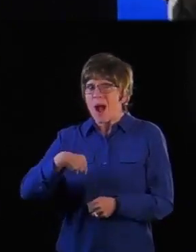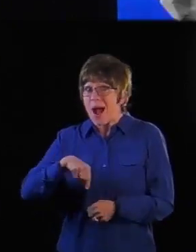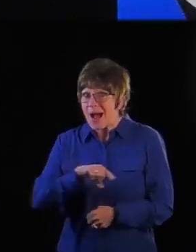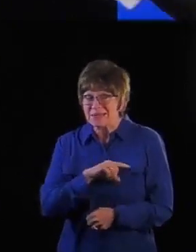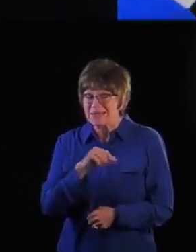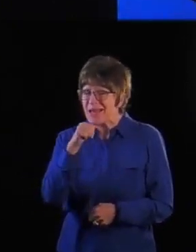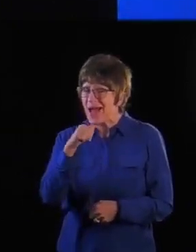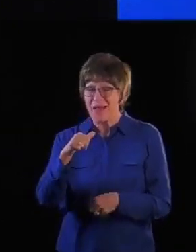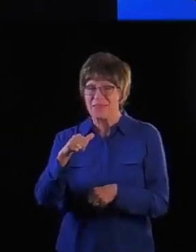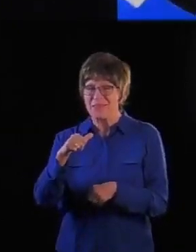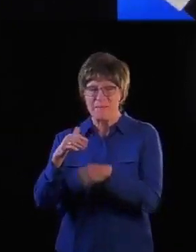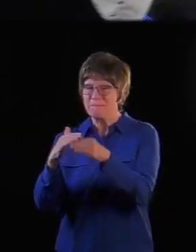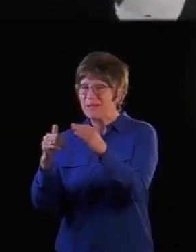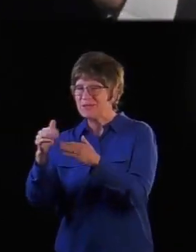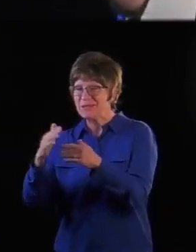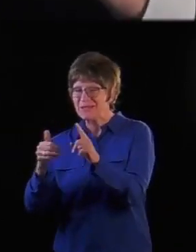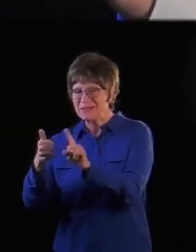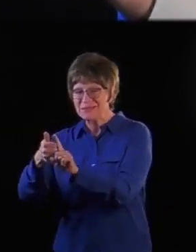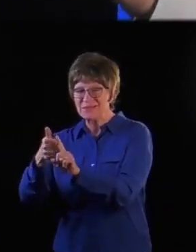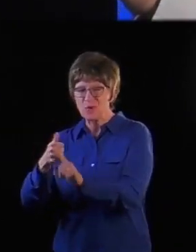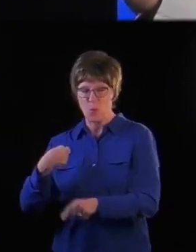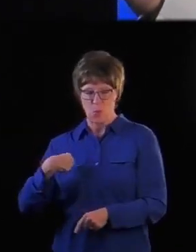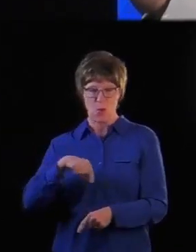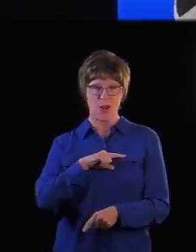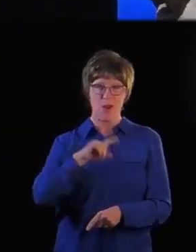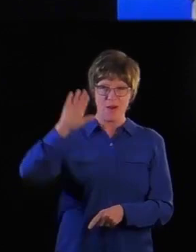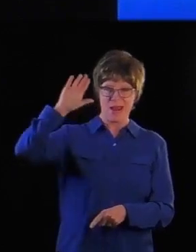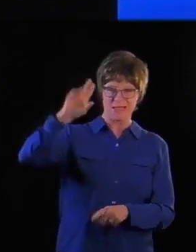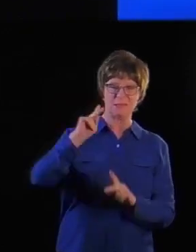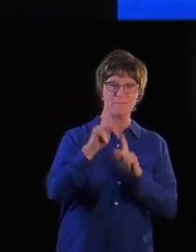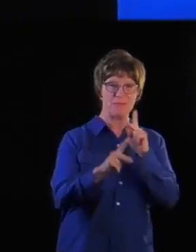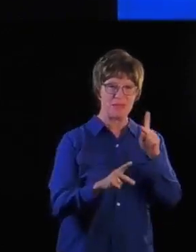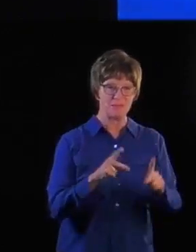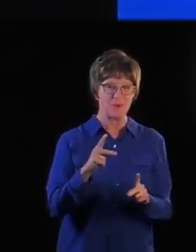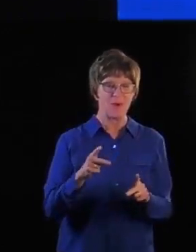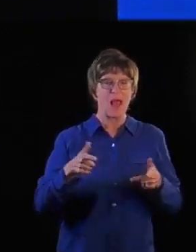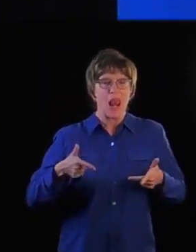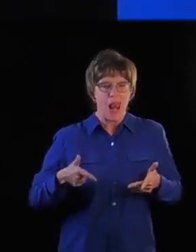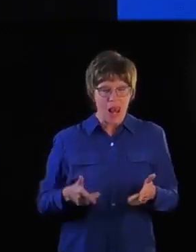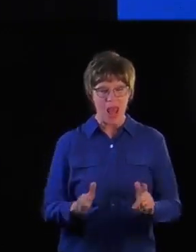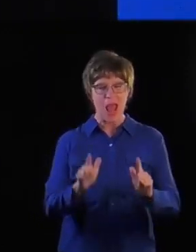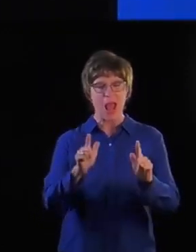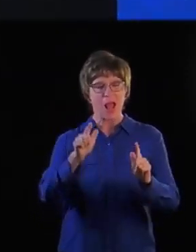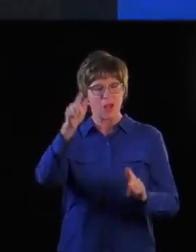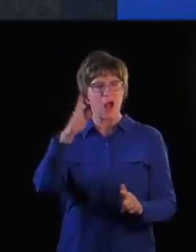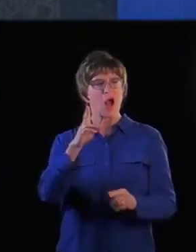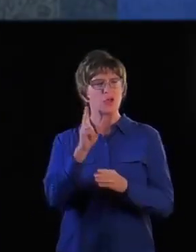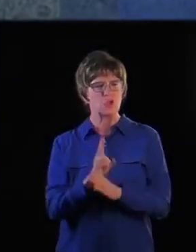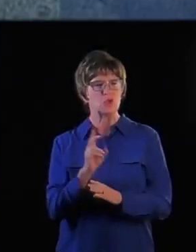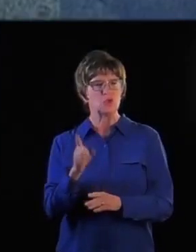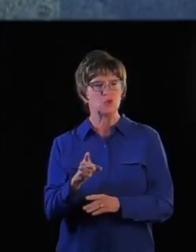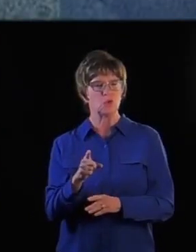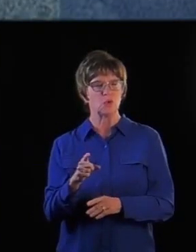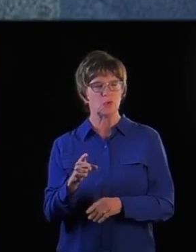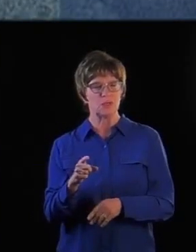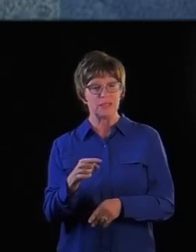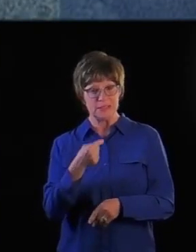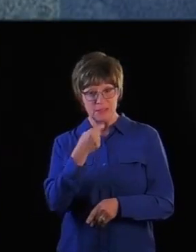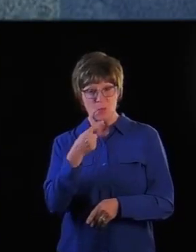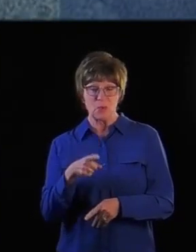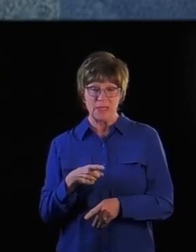is people, and we are his people. So let God use you. And he goes on then to say, we implore you